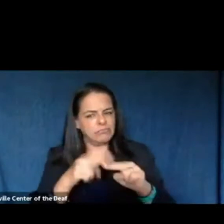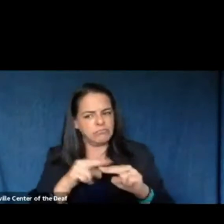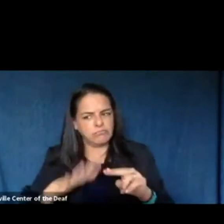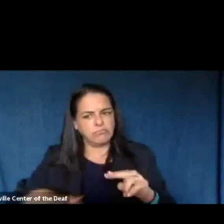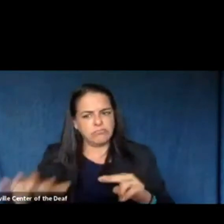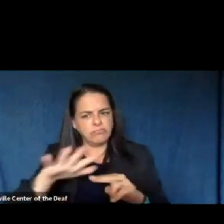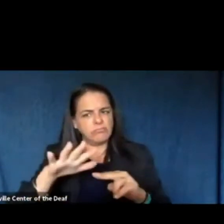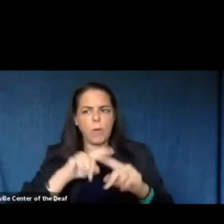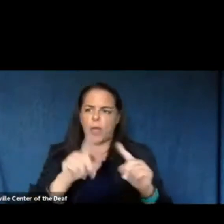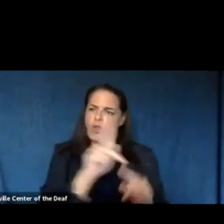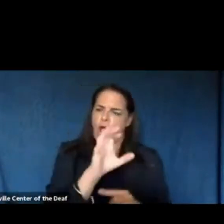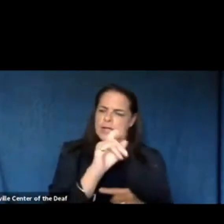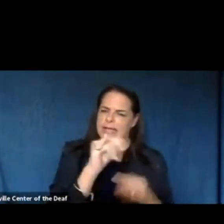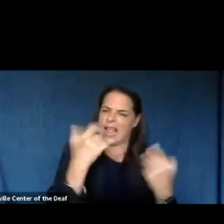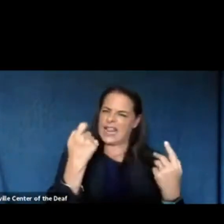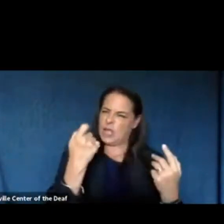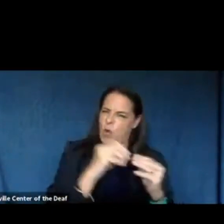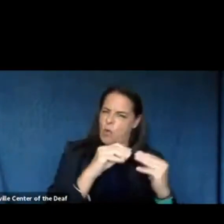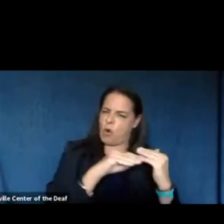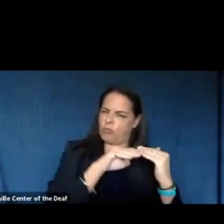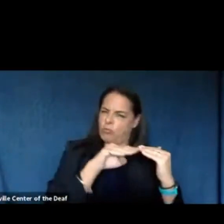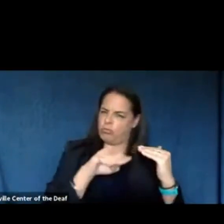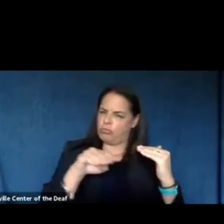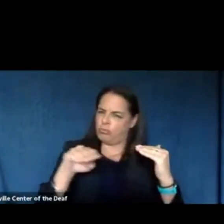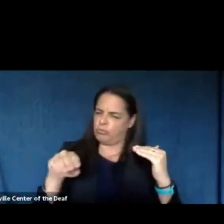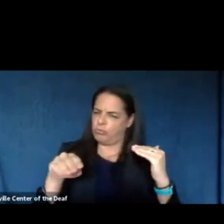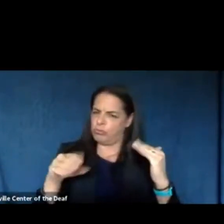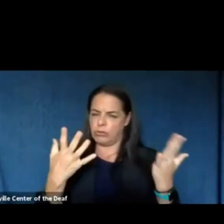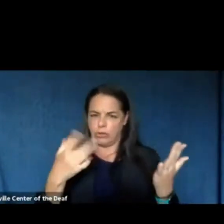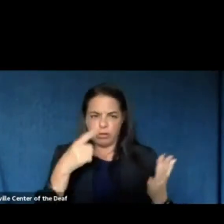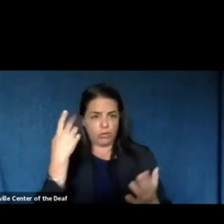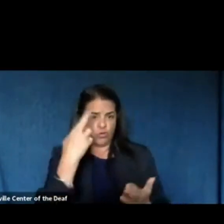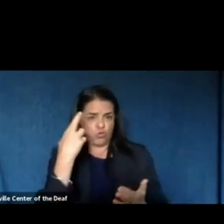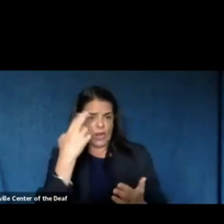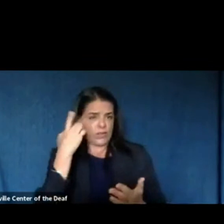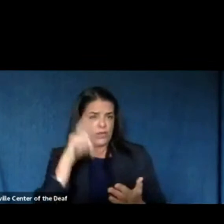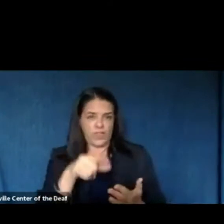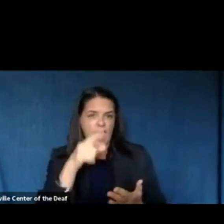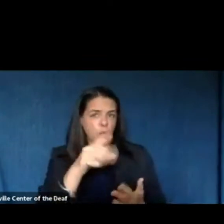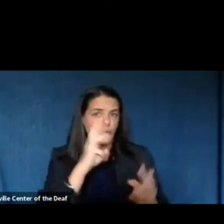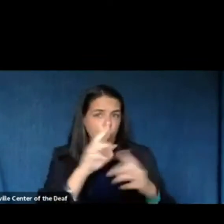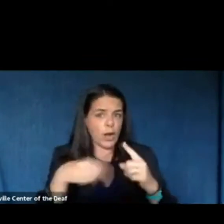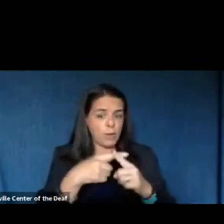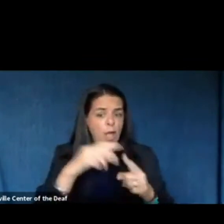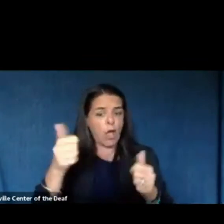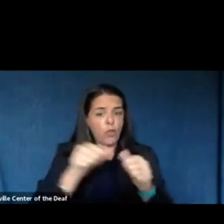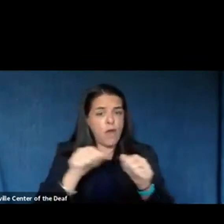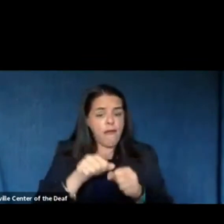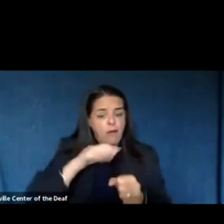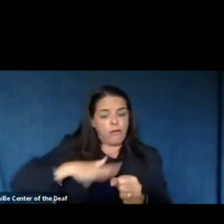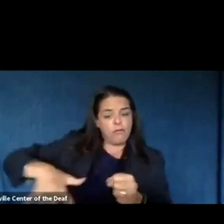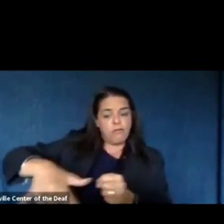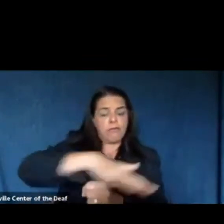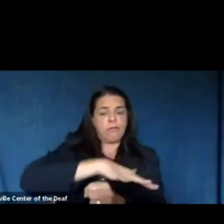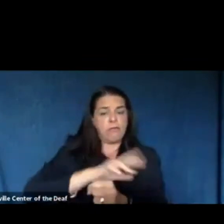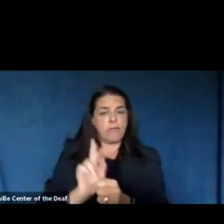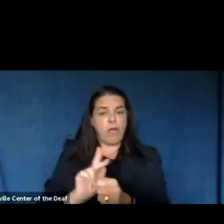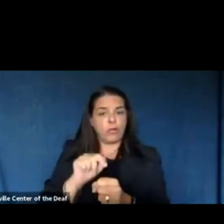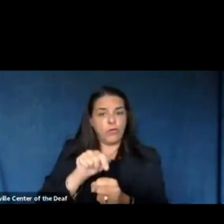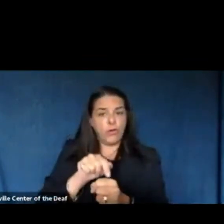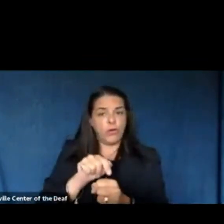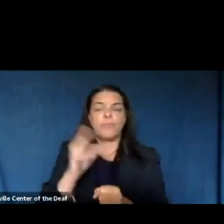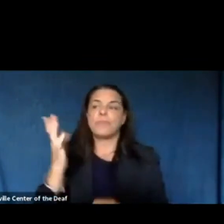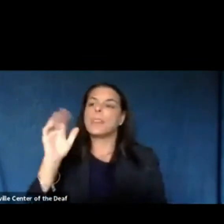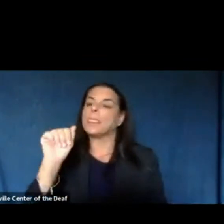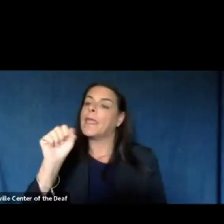more stabilized. Is there any reason for that? And are you concerned about surrounding areas? The case counts are also